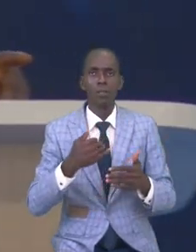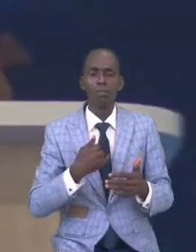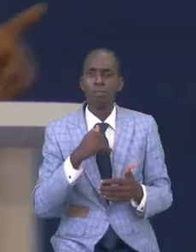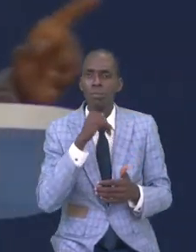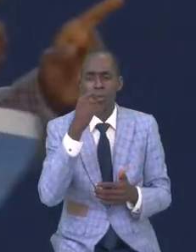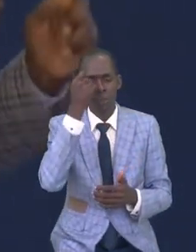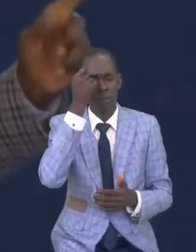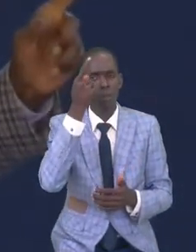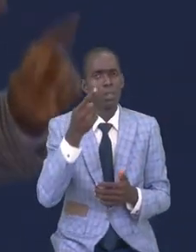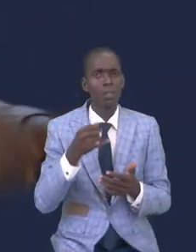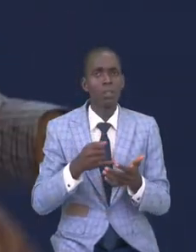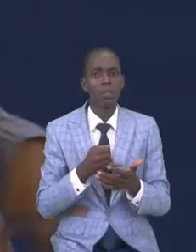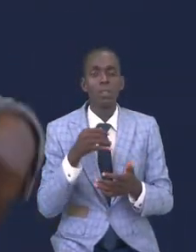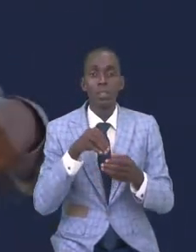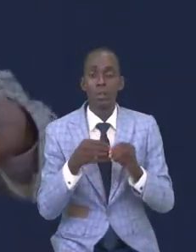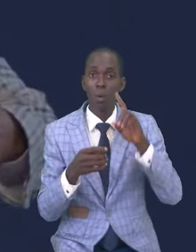discerned. It is, one,